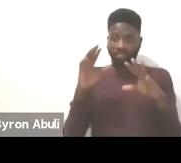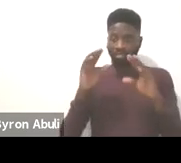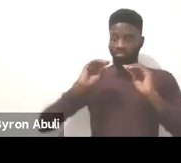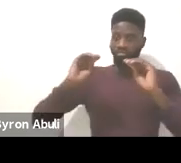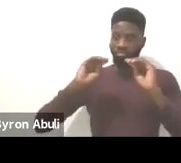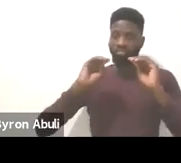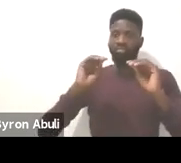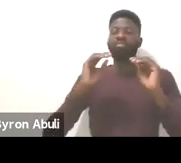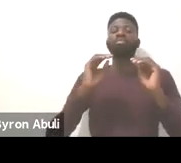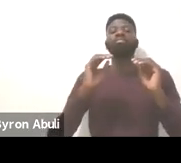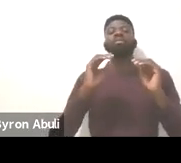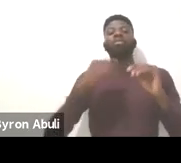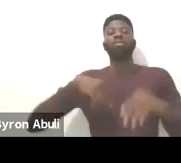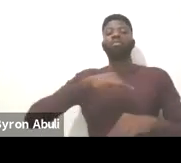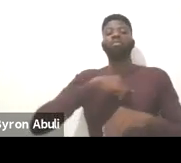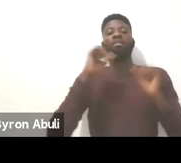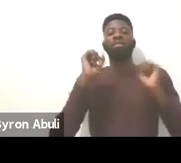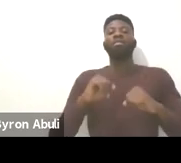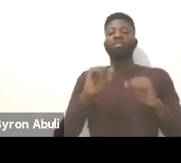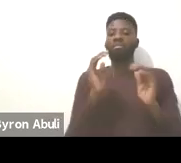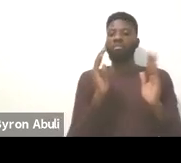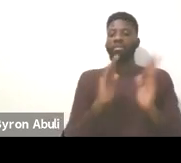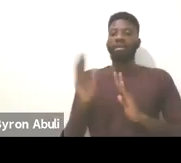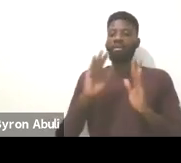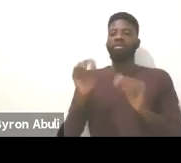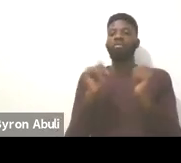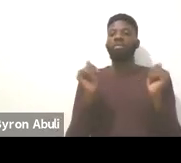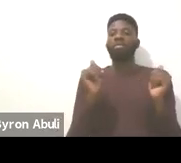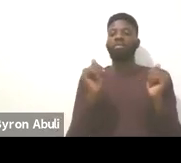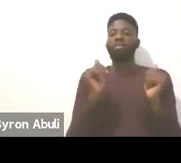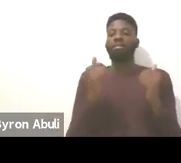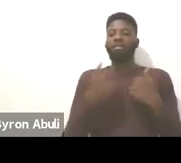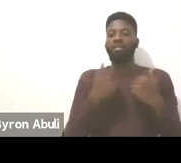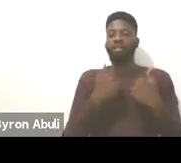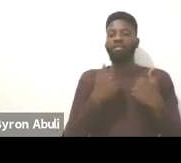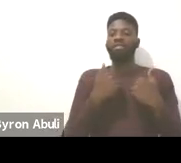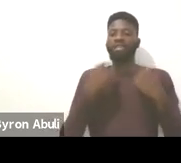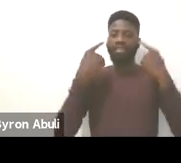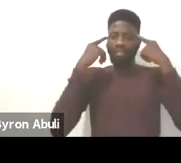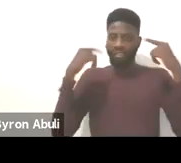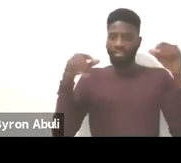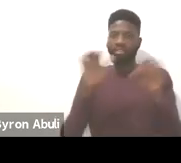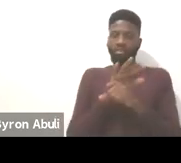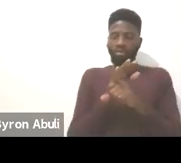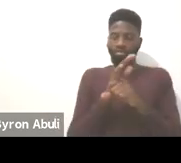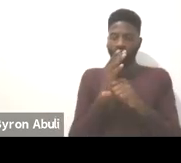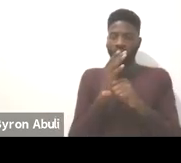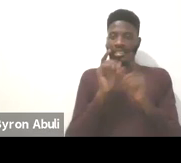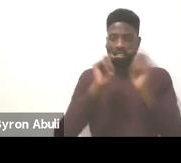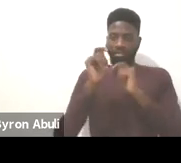lesson that we are able to prepare for a successful interview, and at the end of it tutapata that